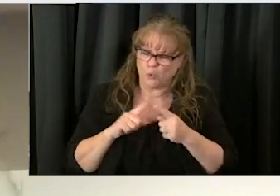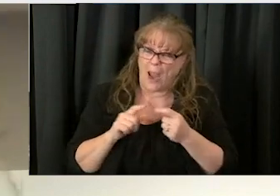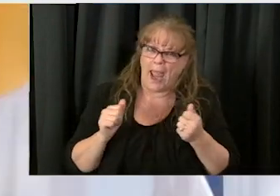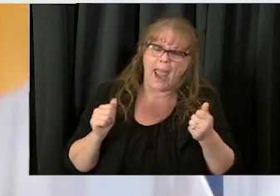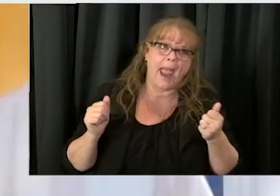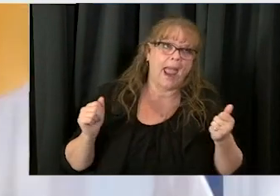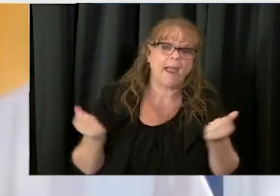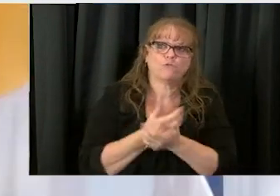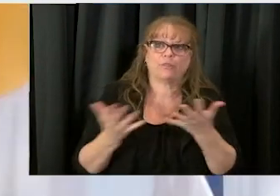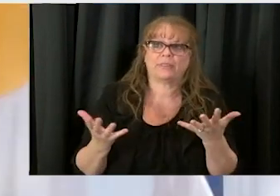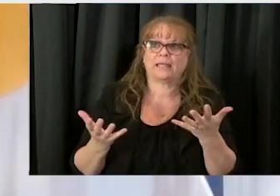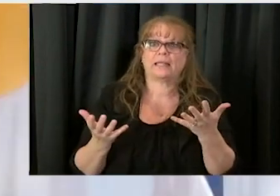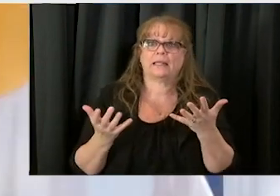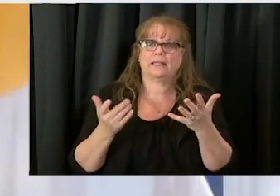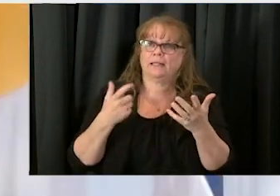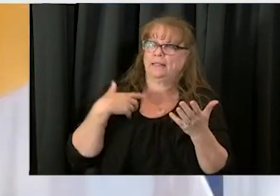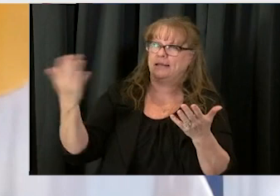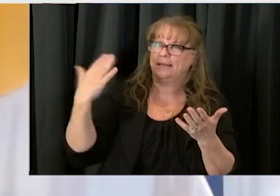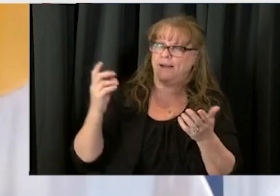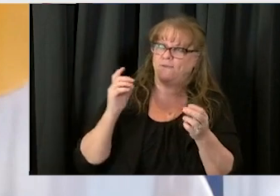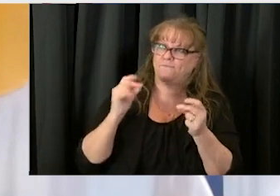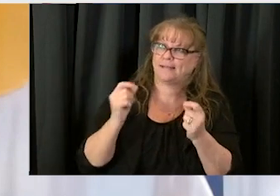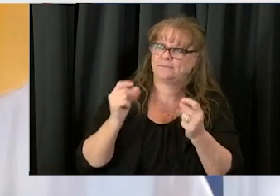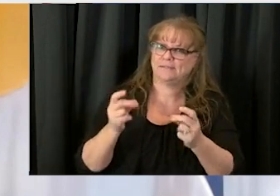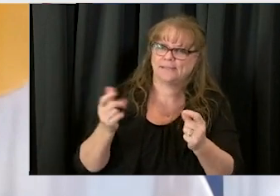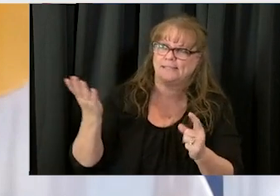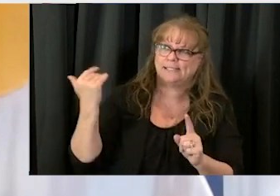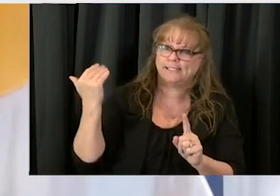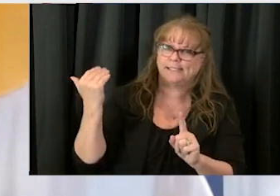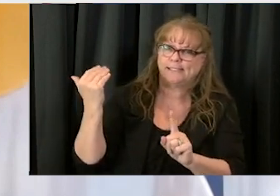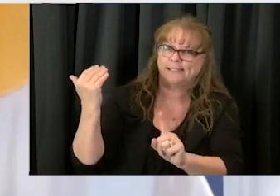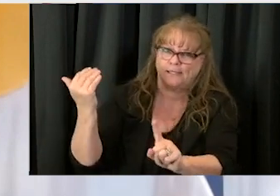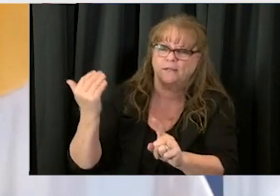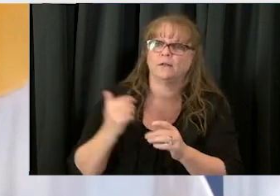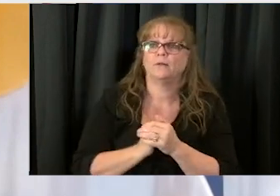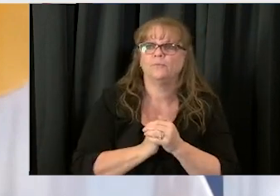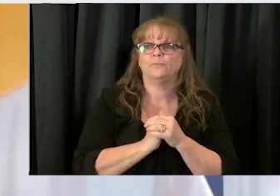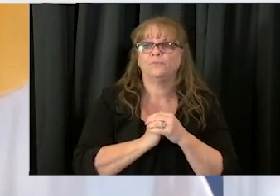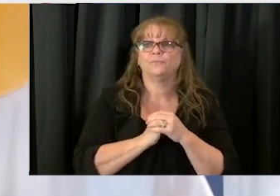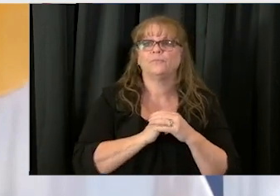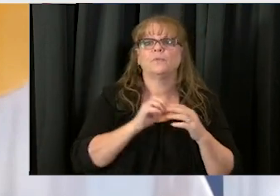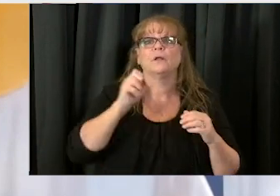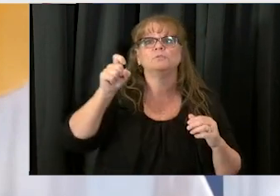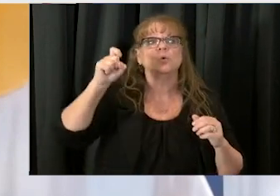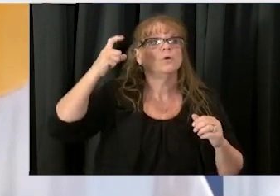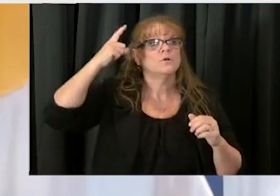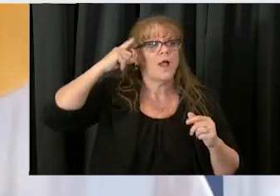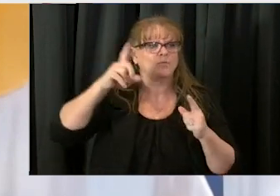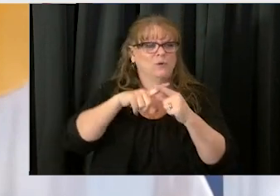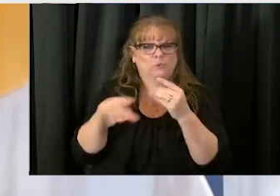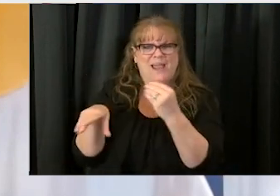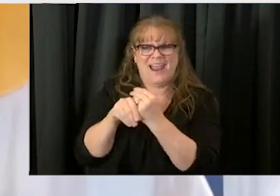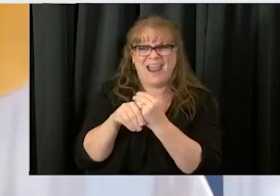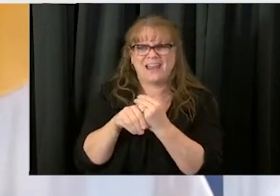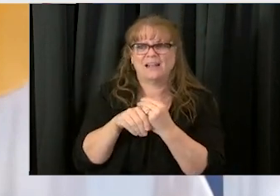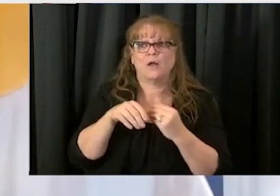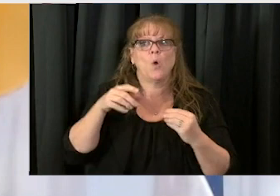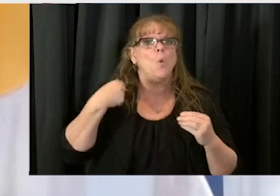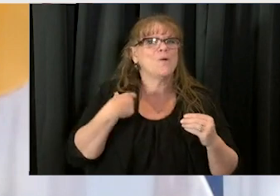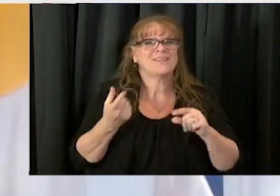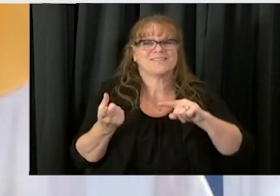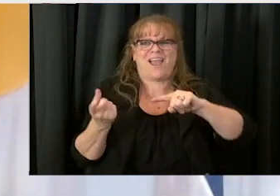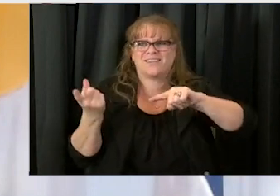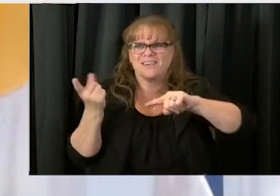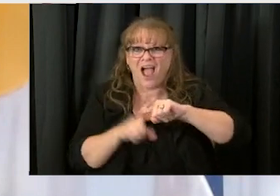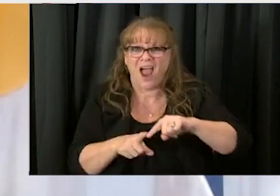that that's the one piece that we don't have the really authority over. We can cajole, we can encourage, we can say we need to help. Potentially,